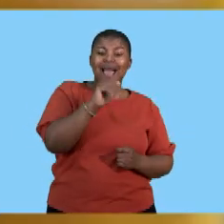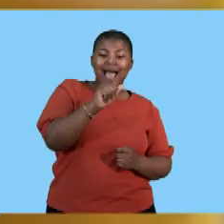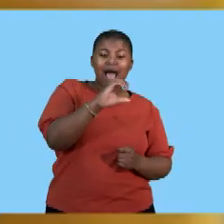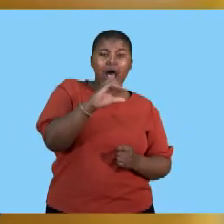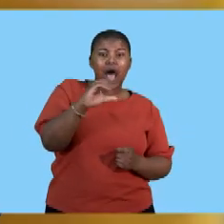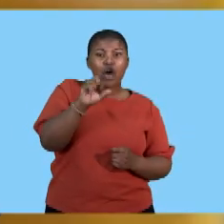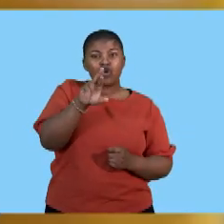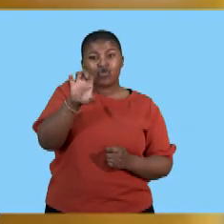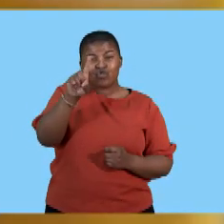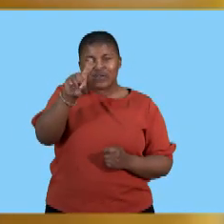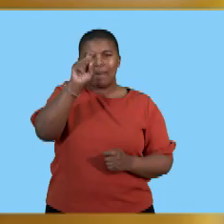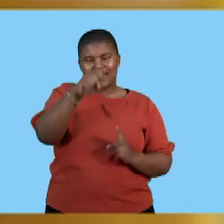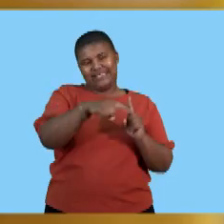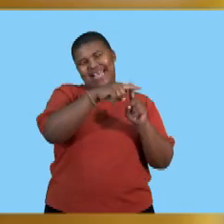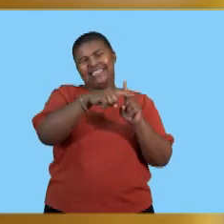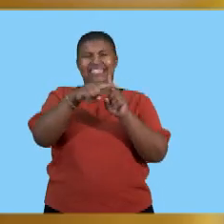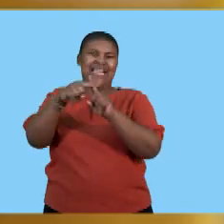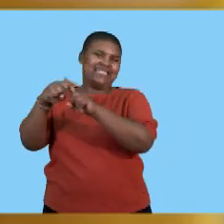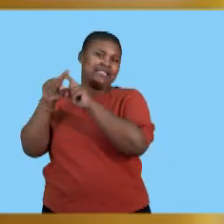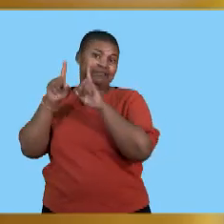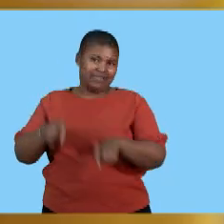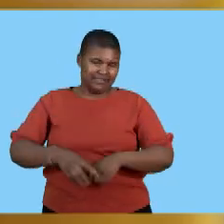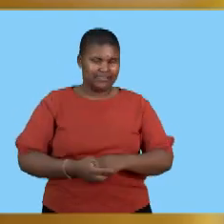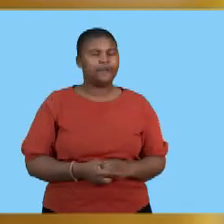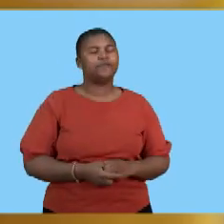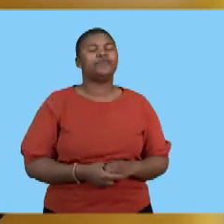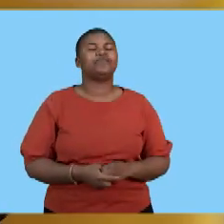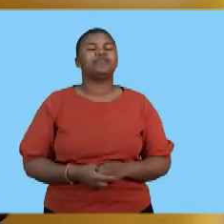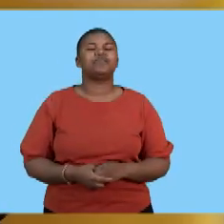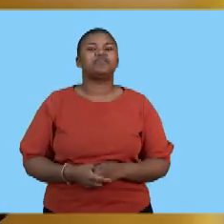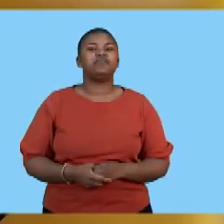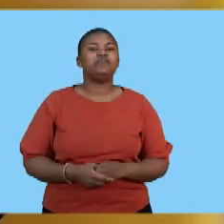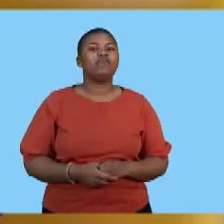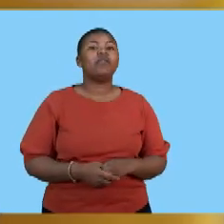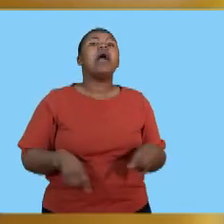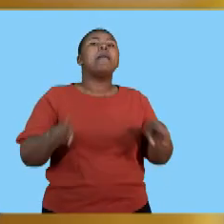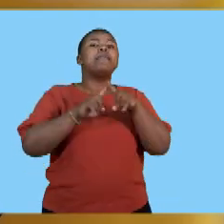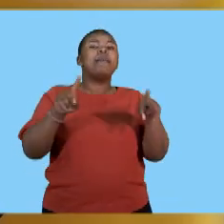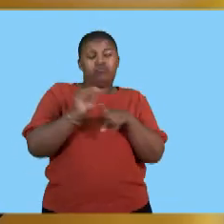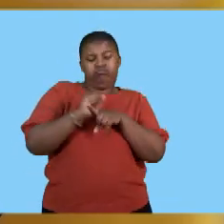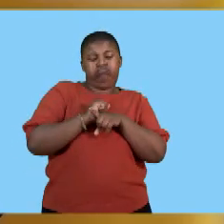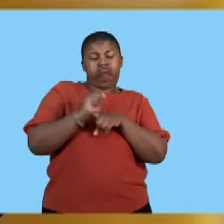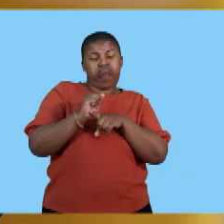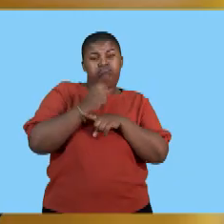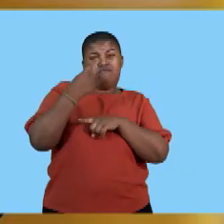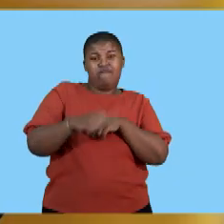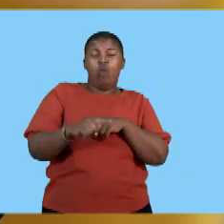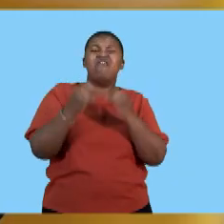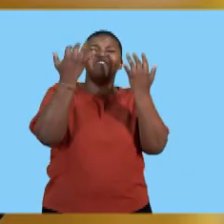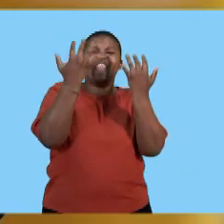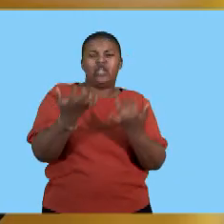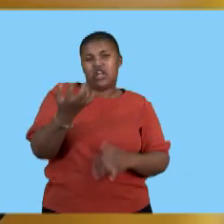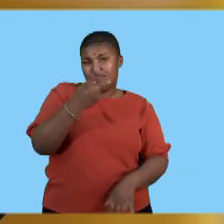expenses, we add them. We add our accrued expenses. But when we prepare the statement of